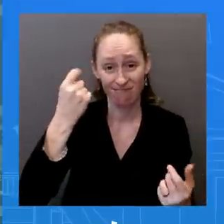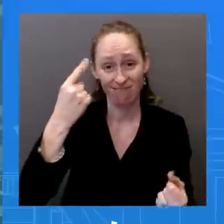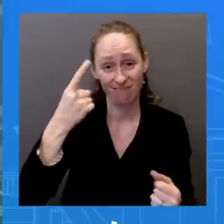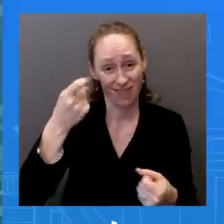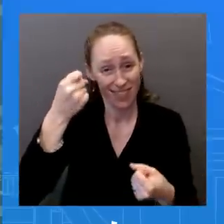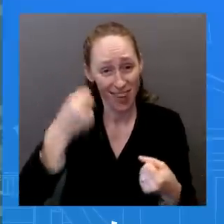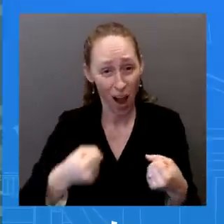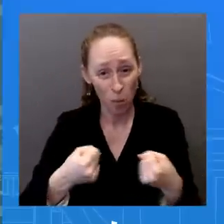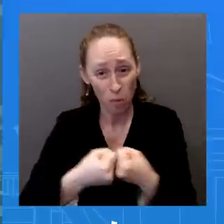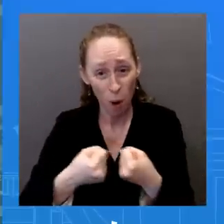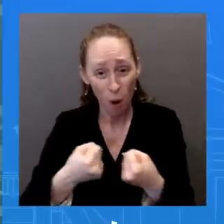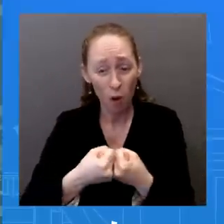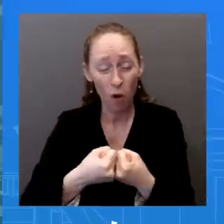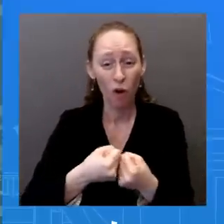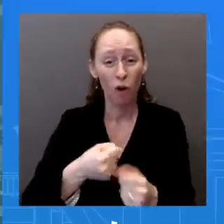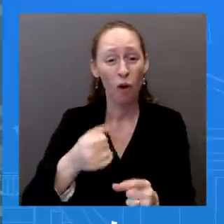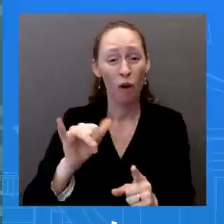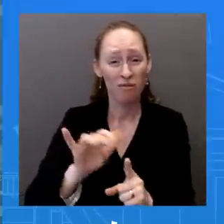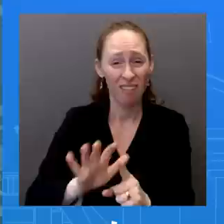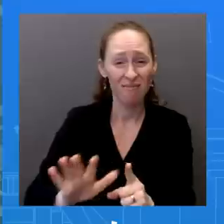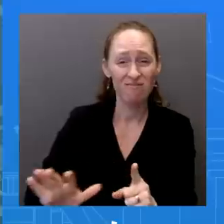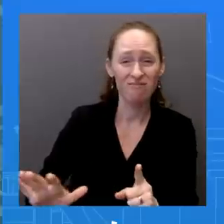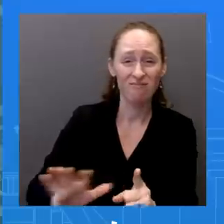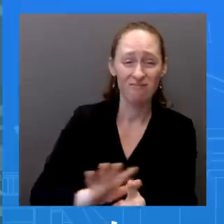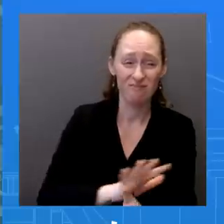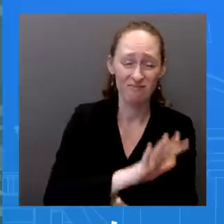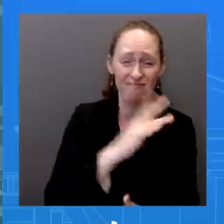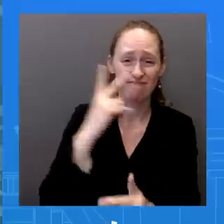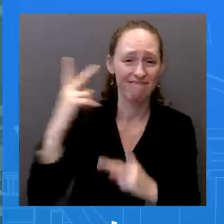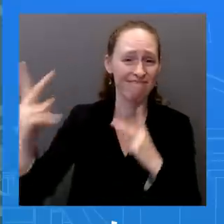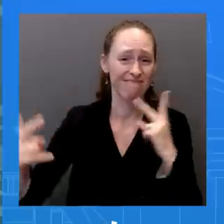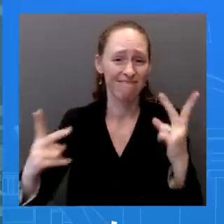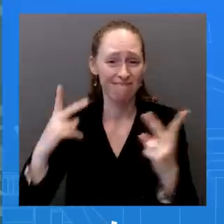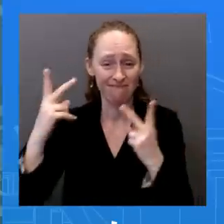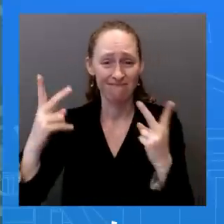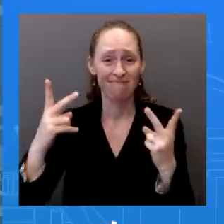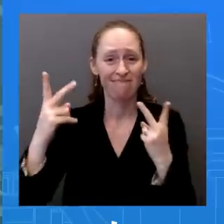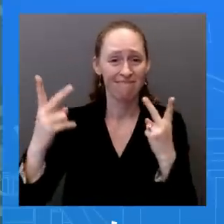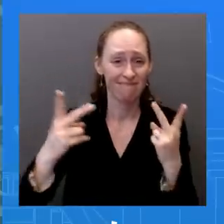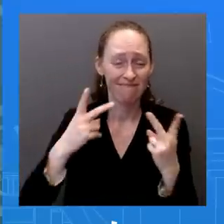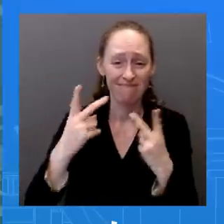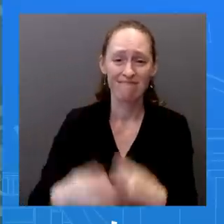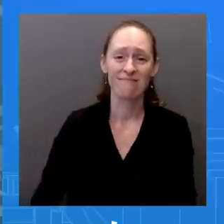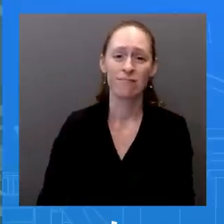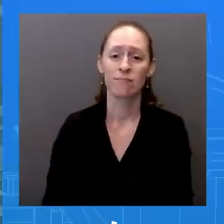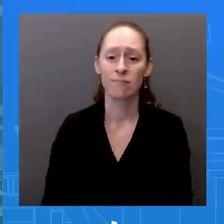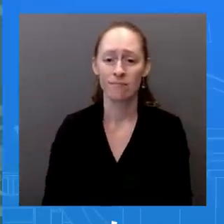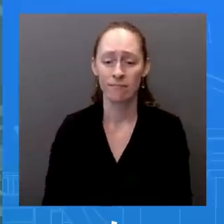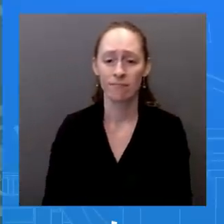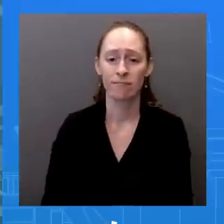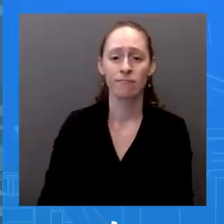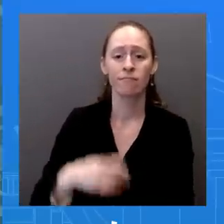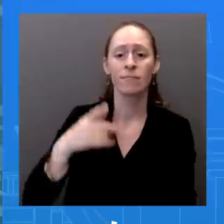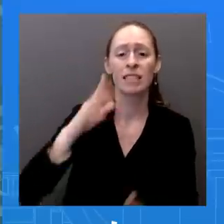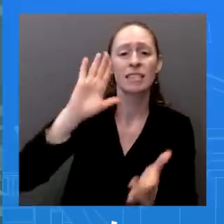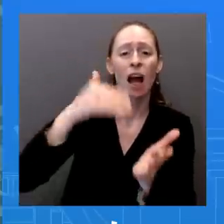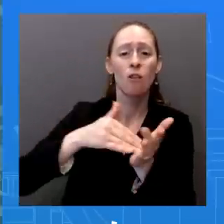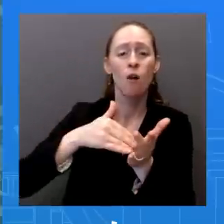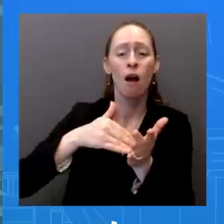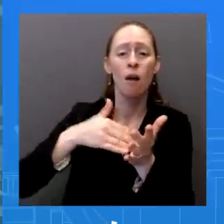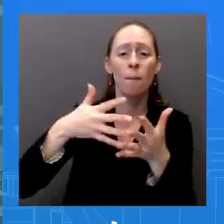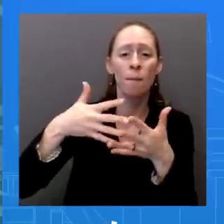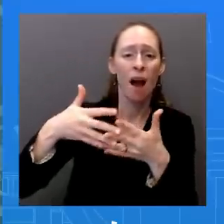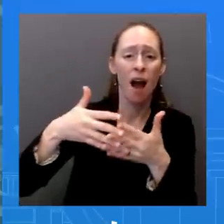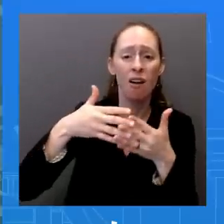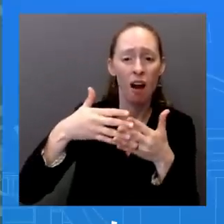meanwhile, migration from Mexico and northern Central America has come down for three consecutive months and is down by nearly half.